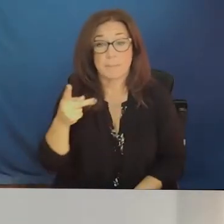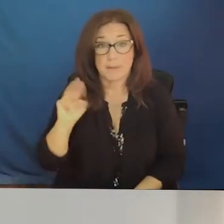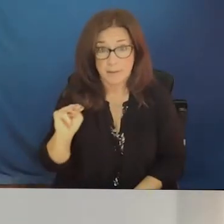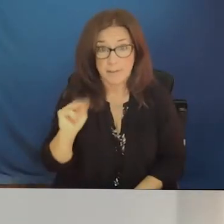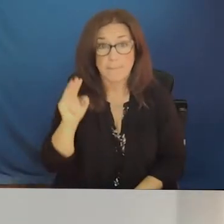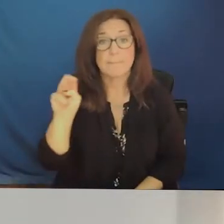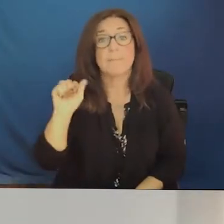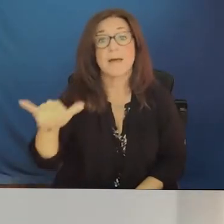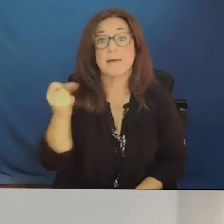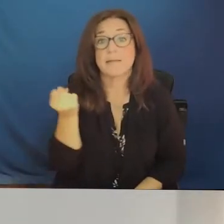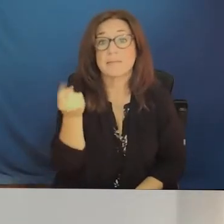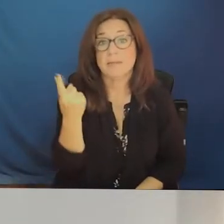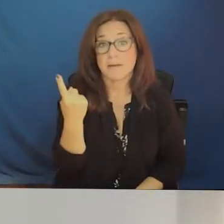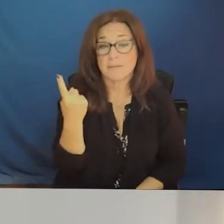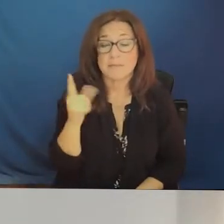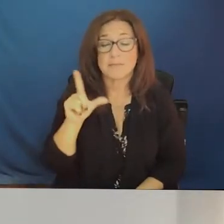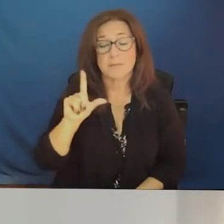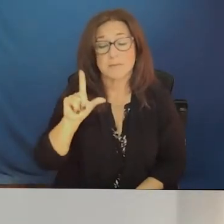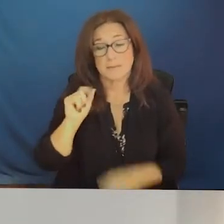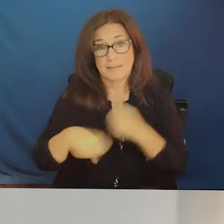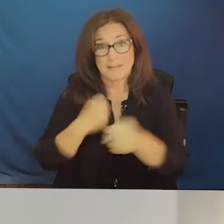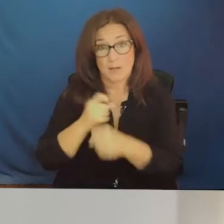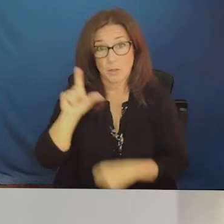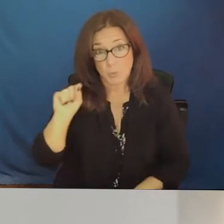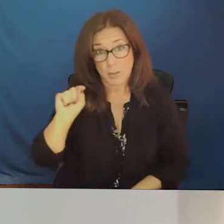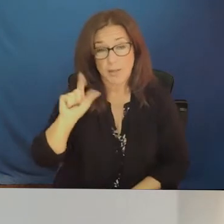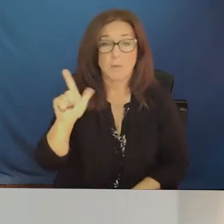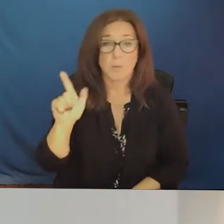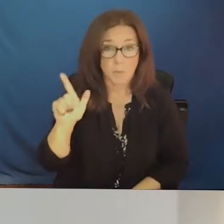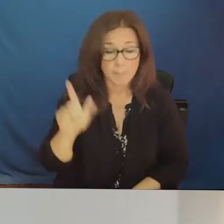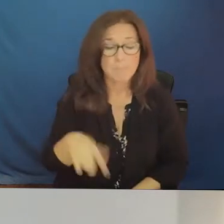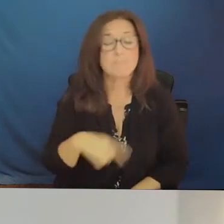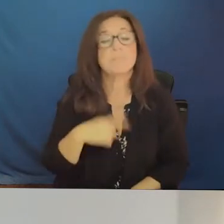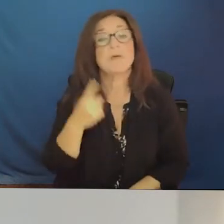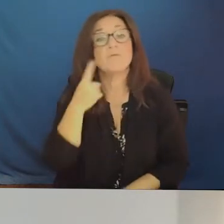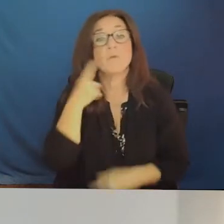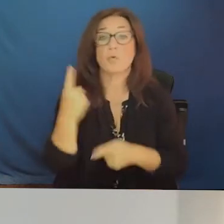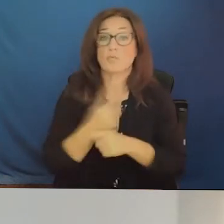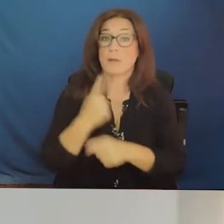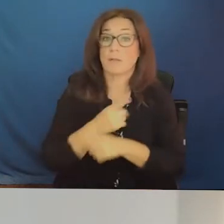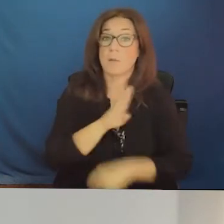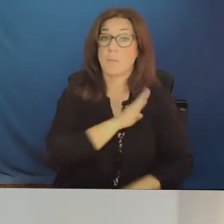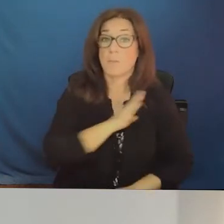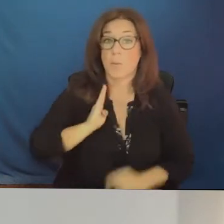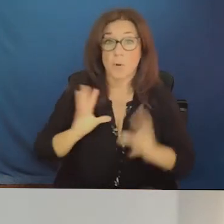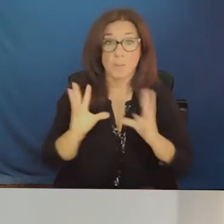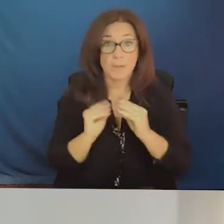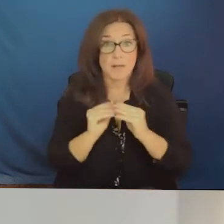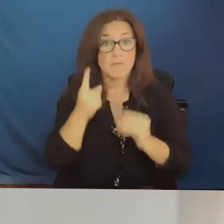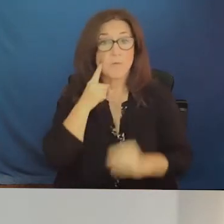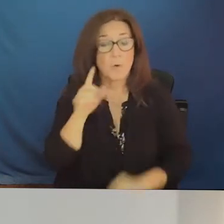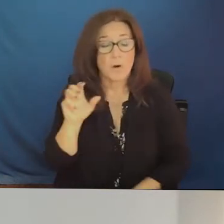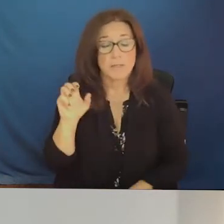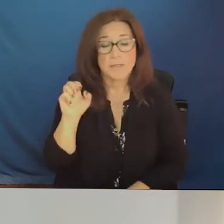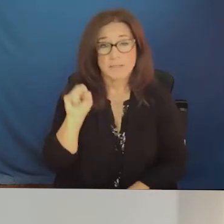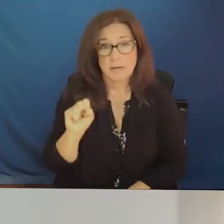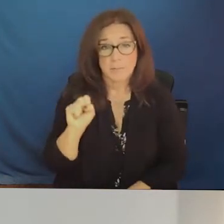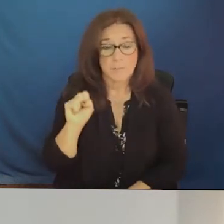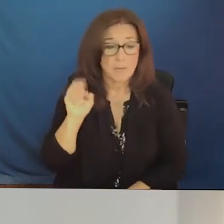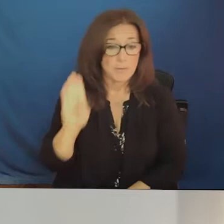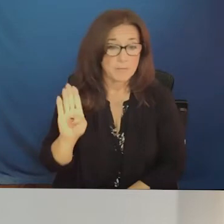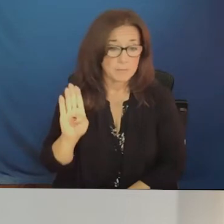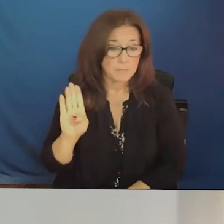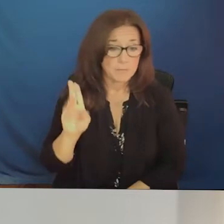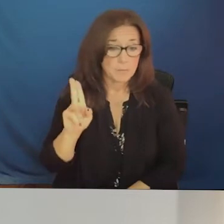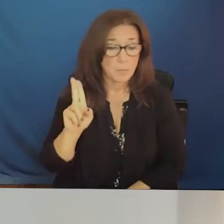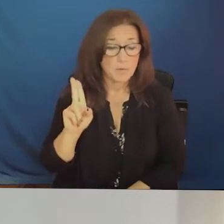2021, of the regular board meeting for Santa Barbara Unified School District. And we will start out with information